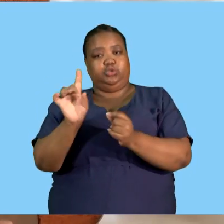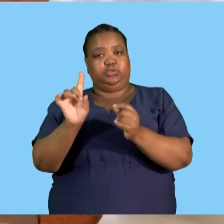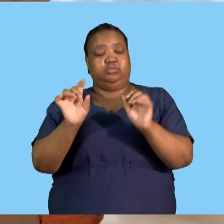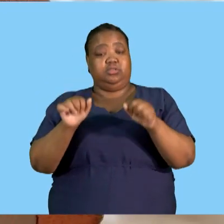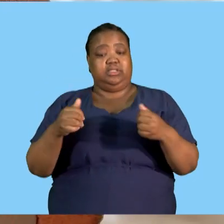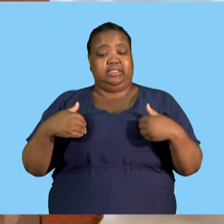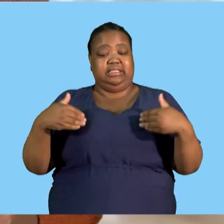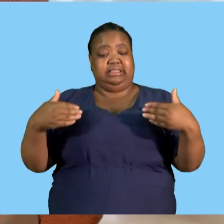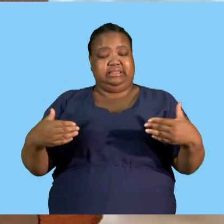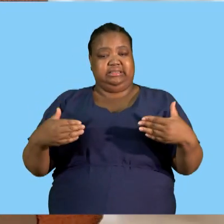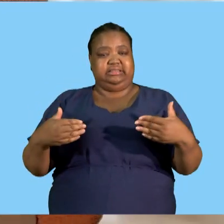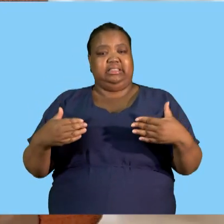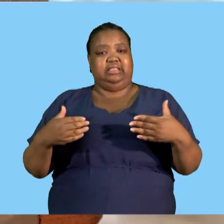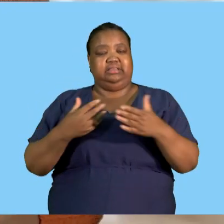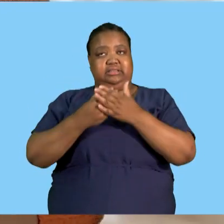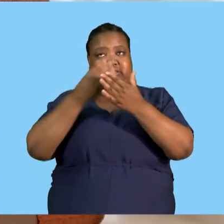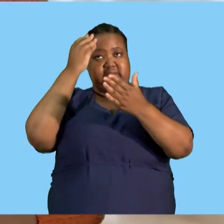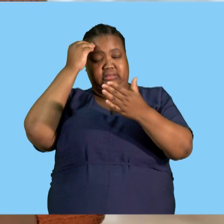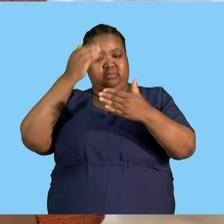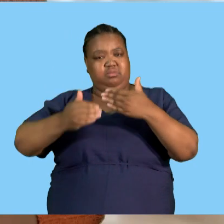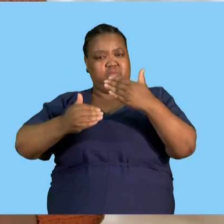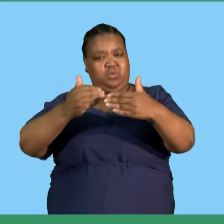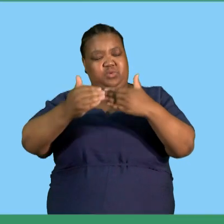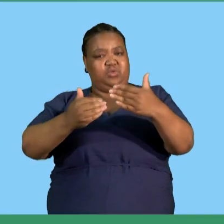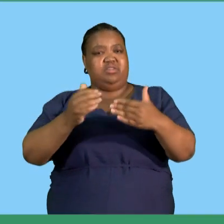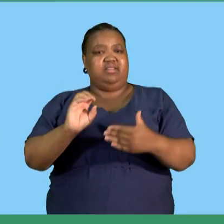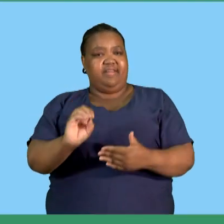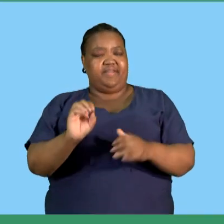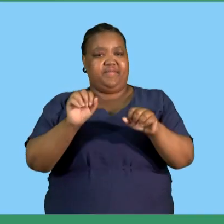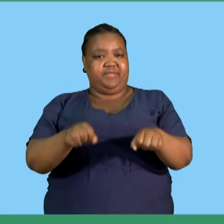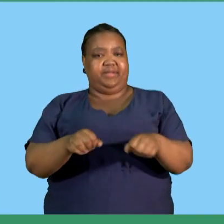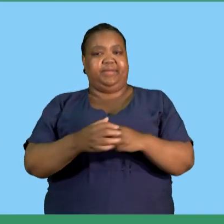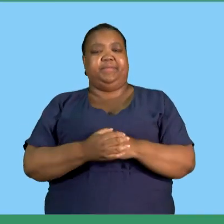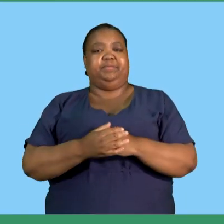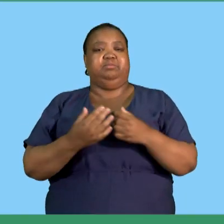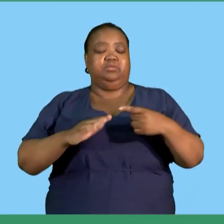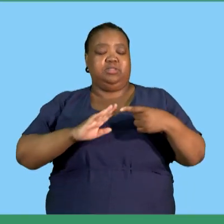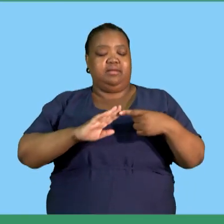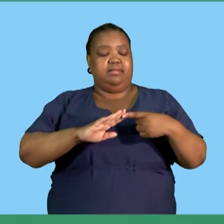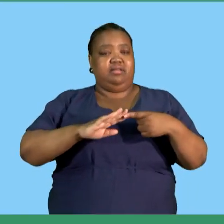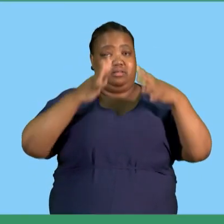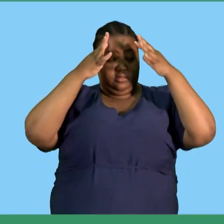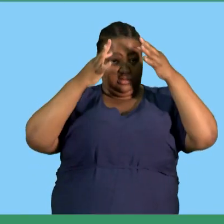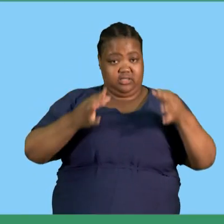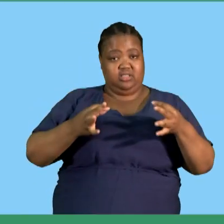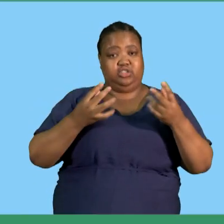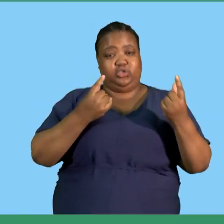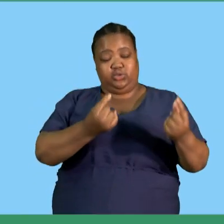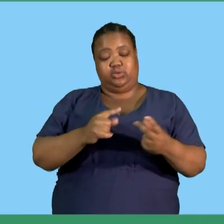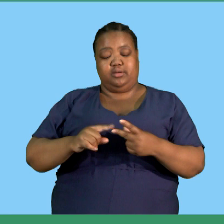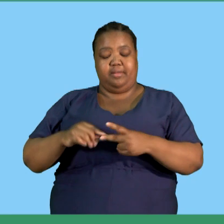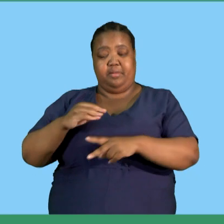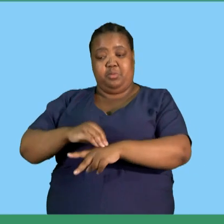there's a map or a journey that we go through. So we've covered the following: decision making, problem solving, we've defined